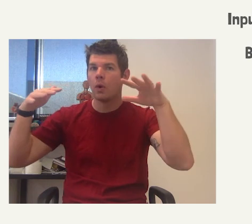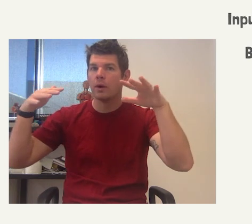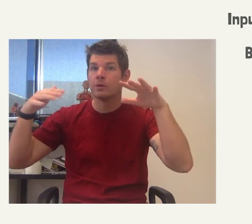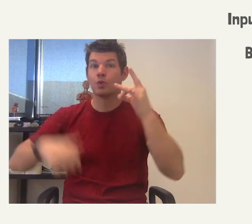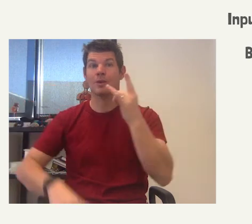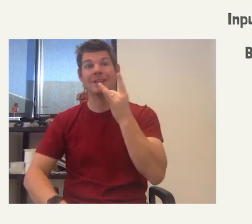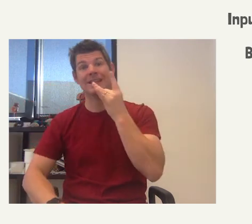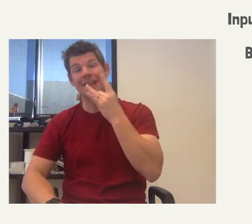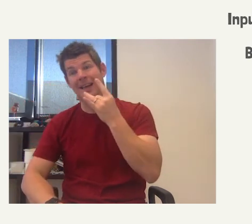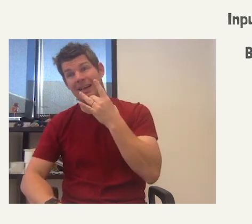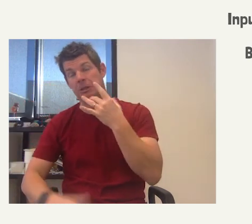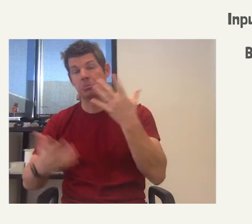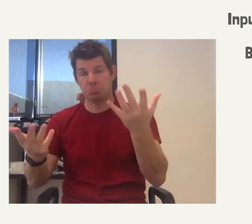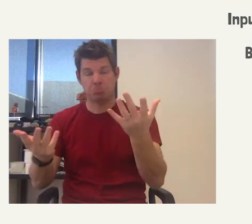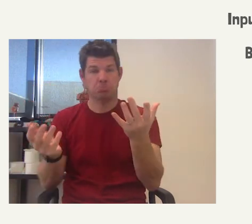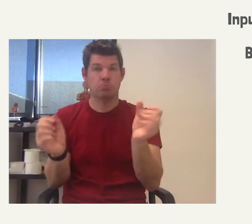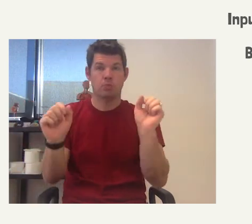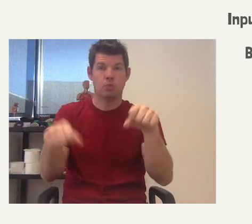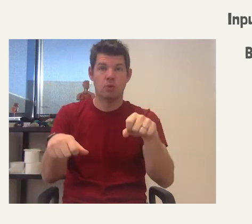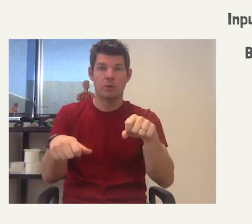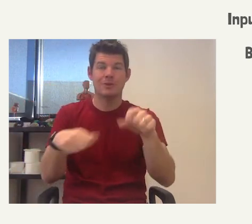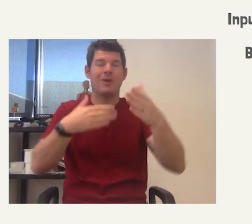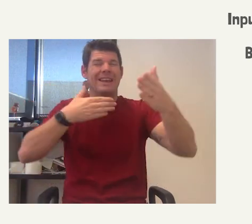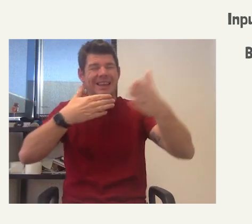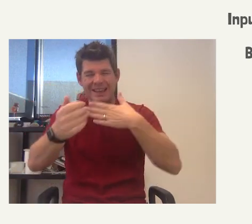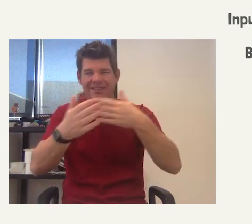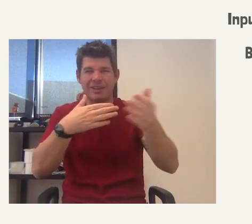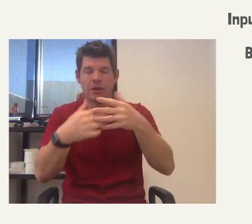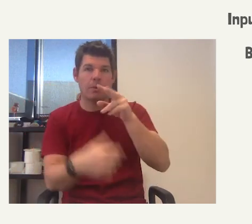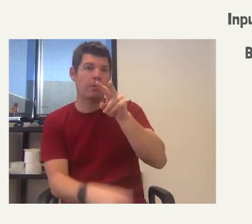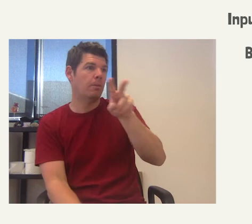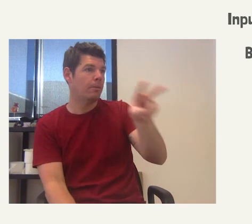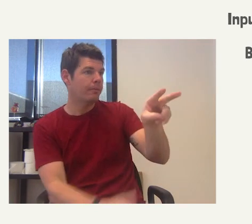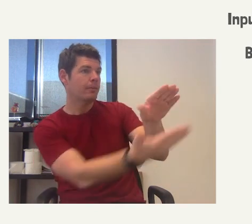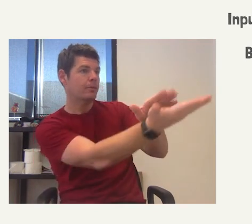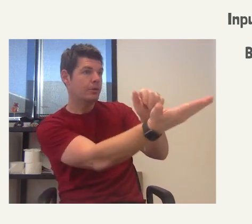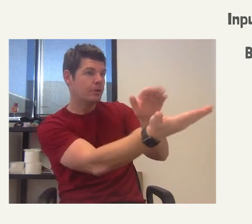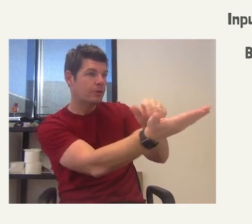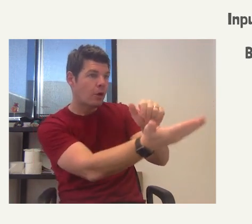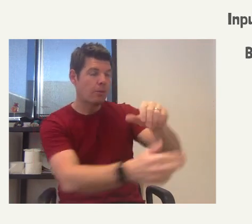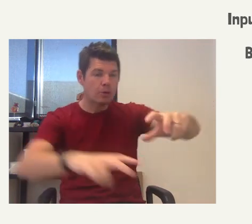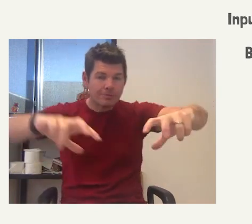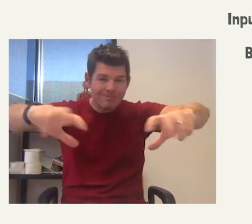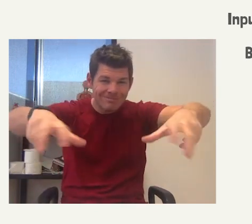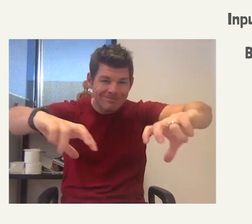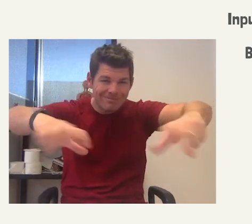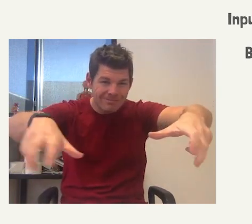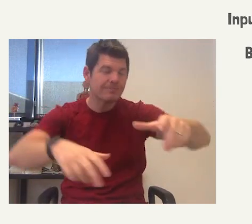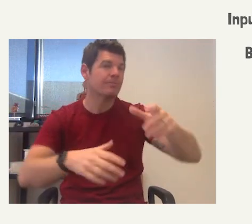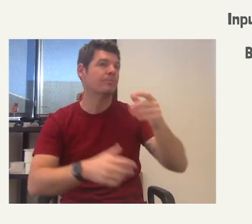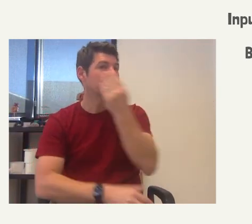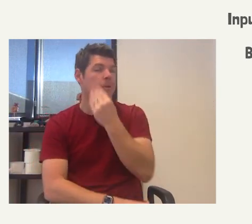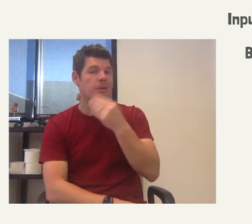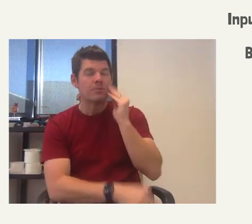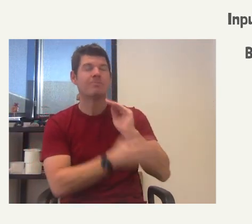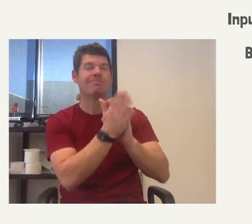even if my attention is focused on the soap dispenser or focused on turning the faucets on and off,